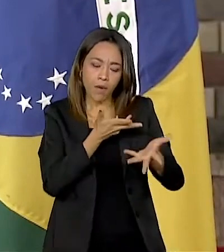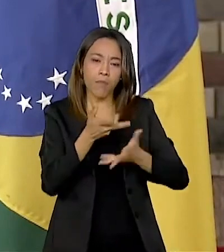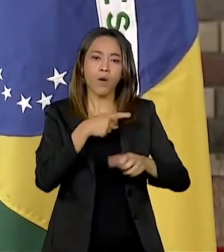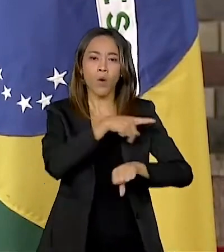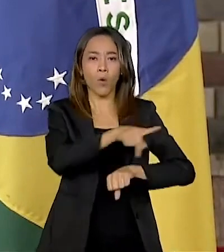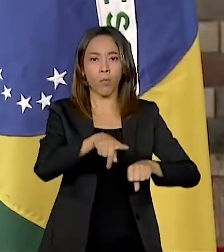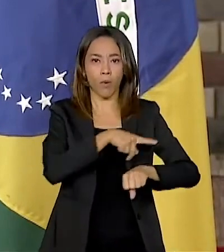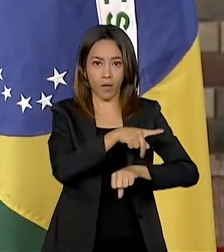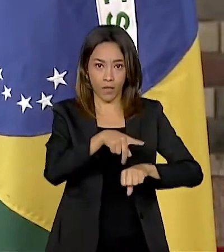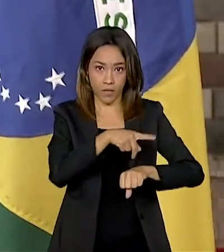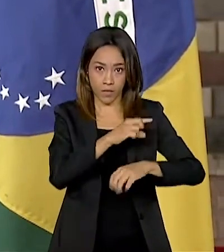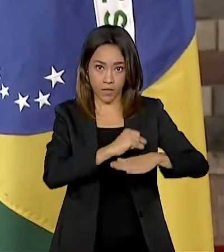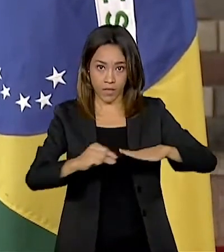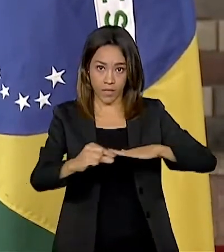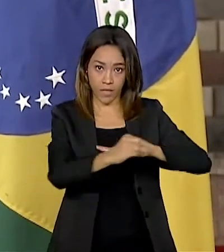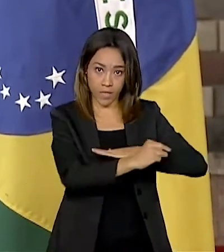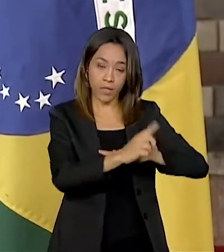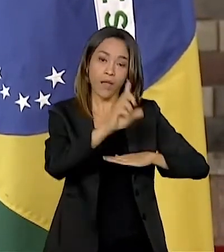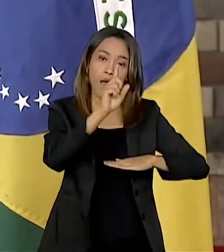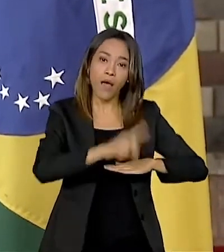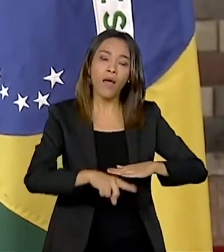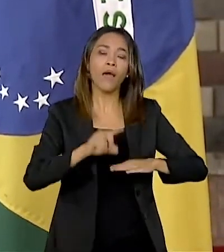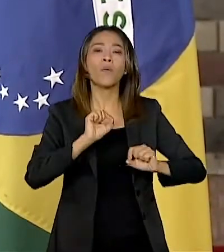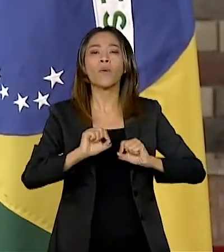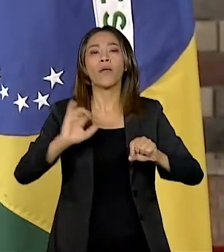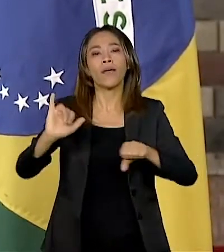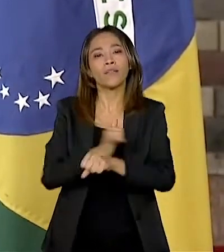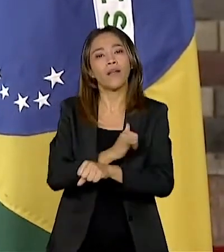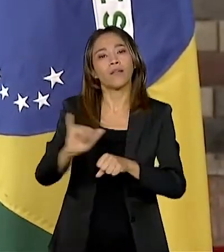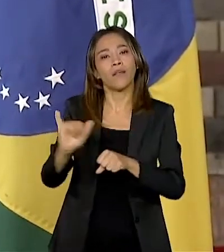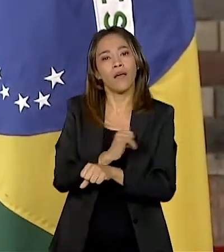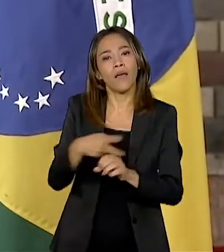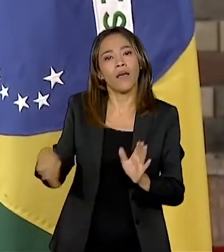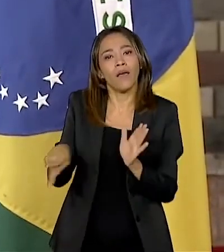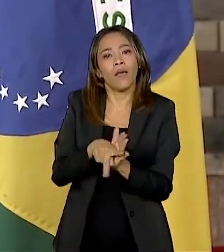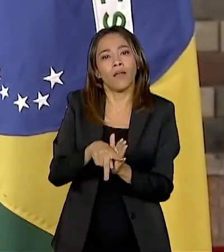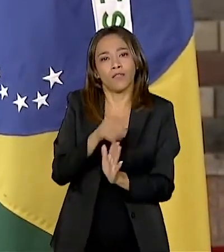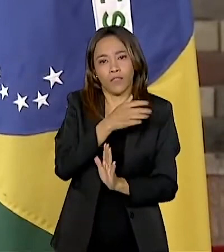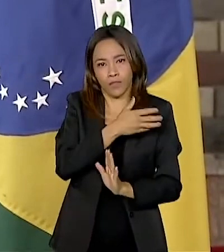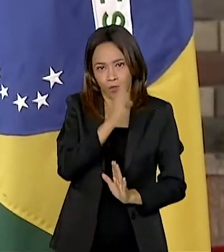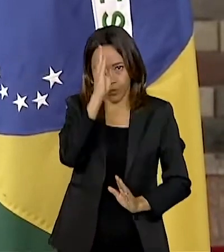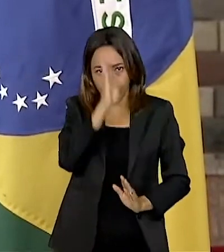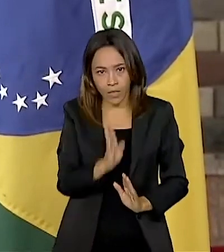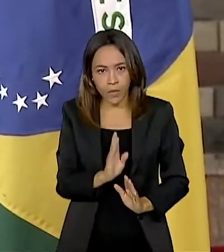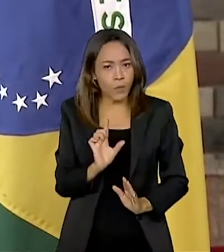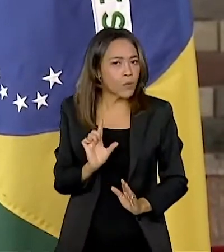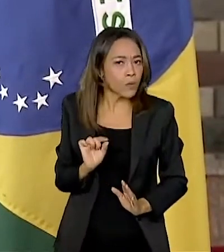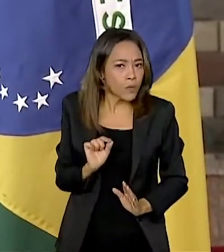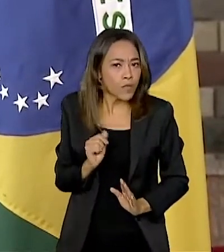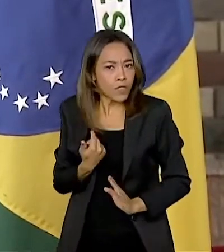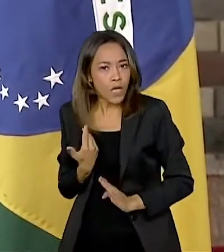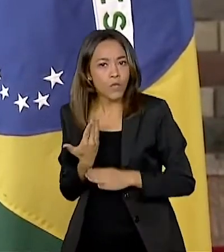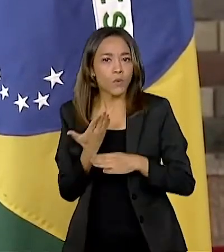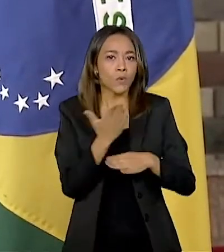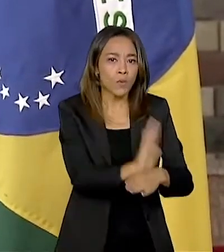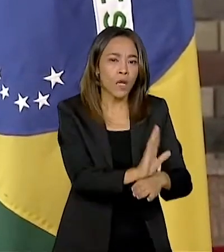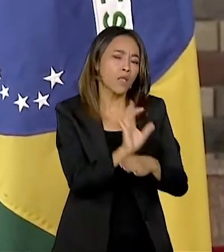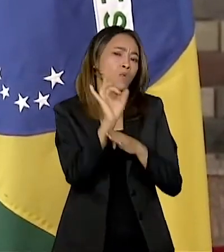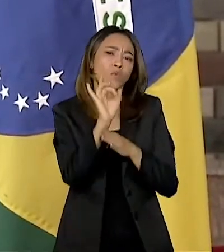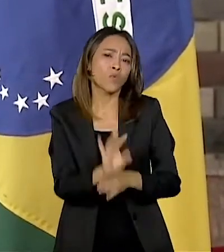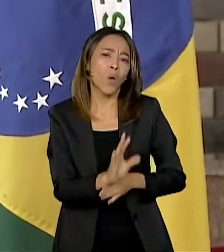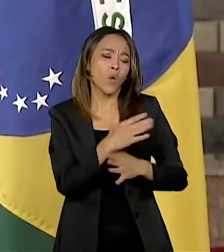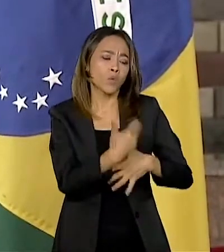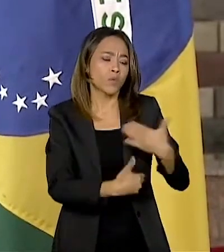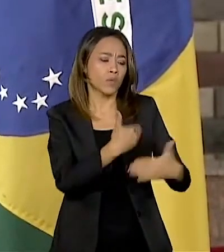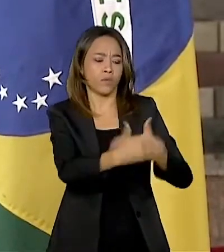integration with Guyana faz parte da estratégia do Brasil. It's part of Brazil's strategy. De ajudar não apenas no